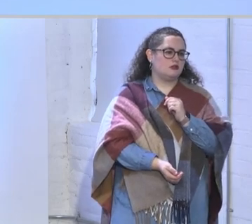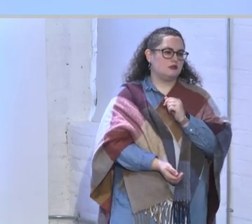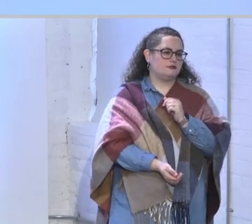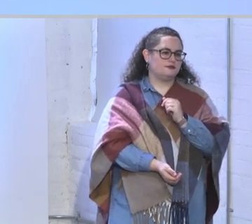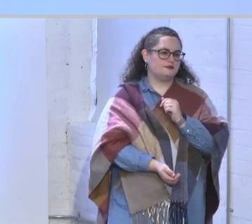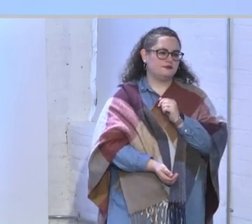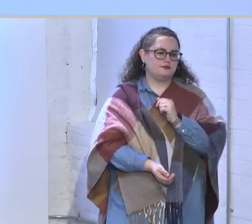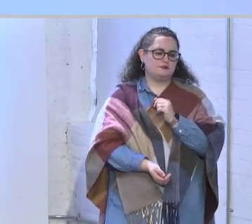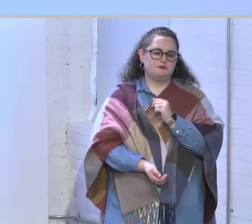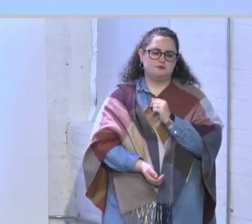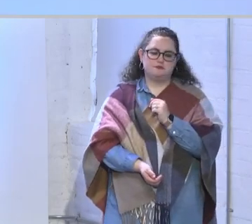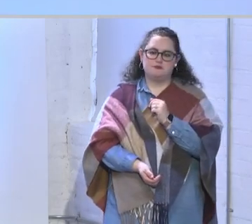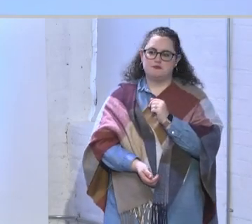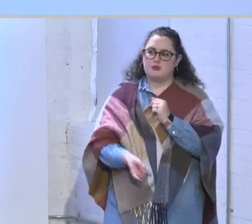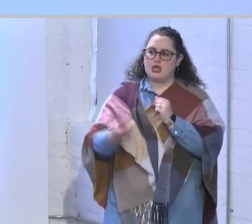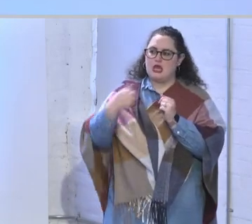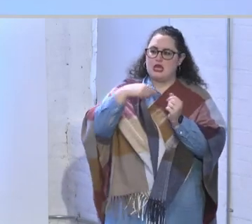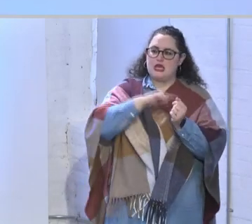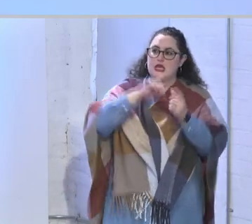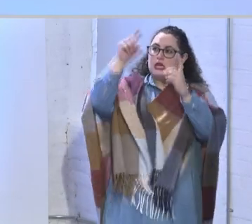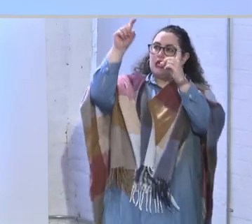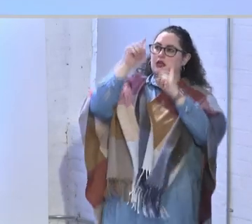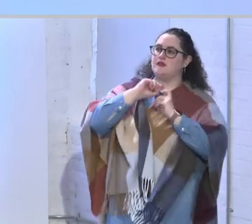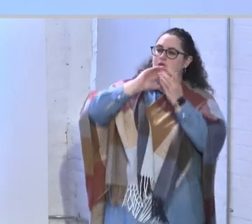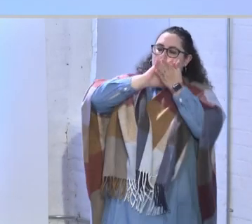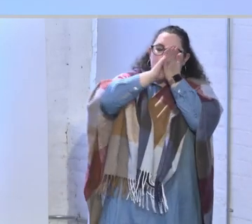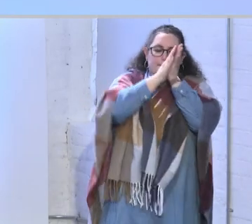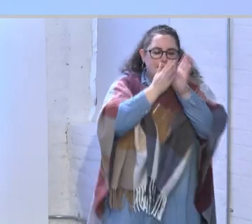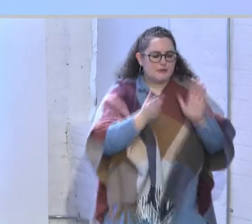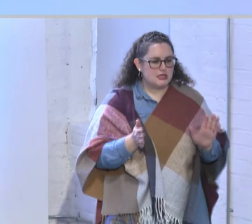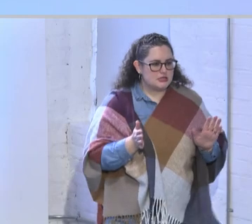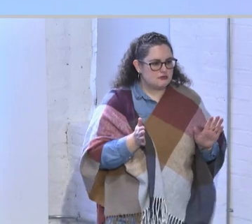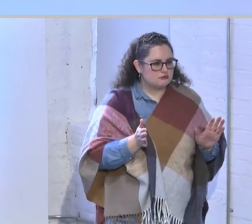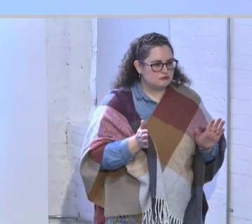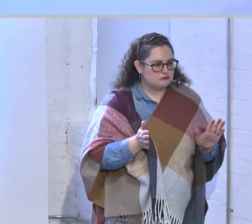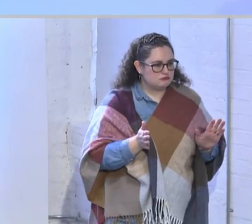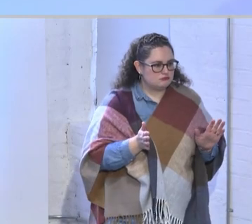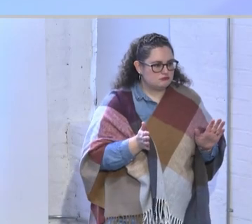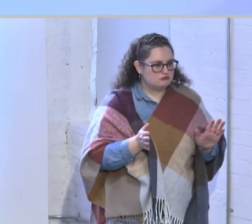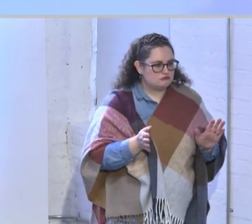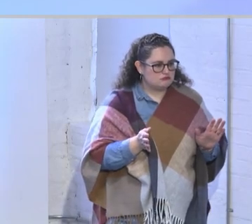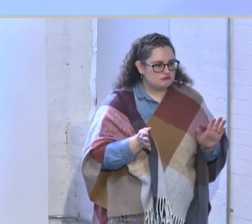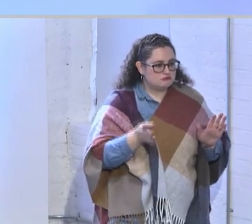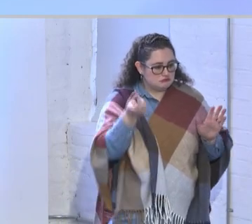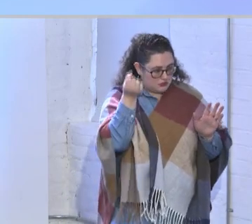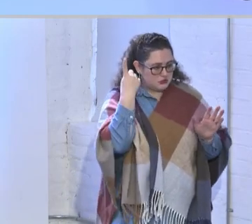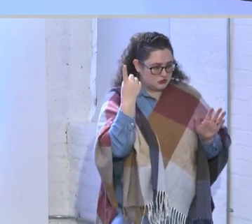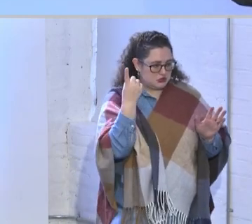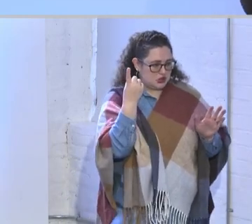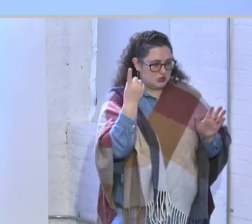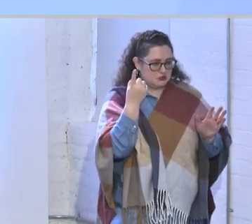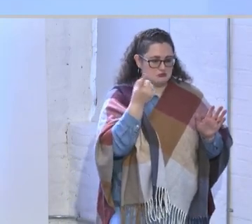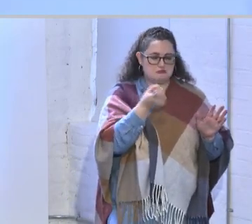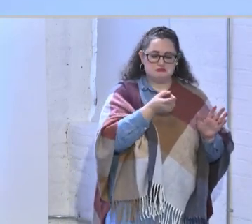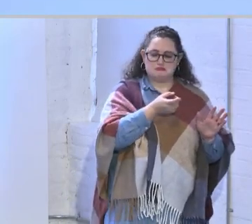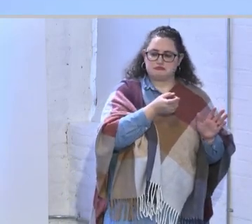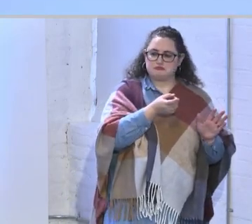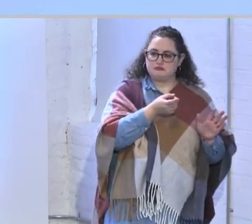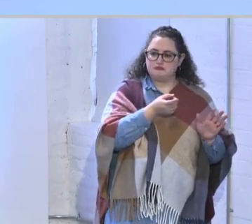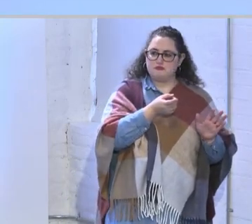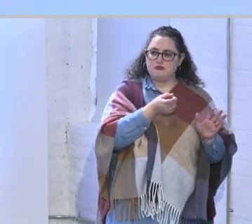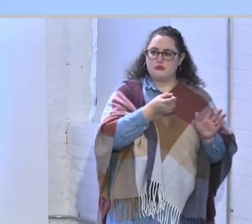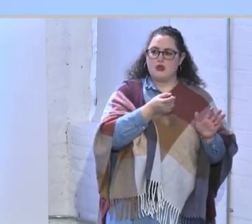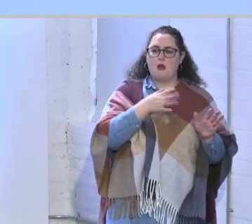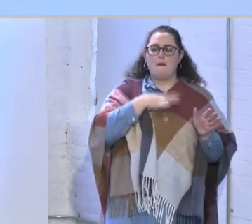offers us peace that passes understanding. I was talking to Melinda. She's with her mother,